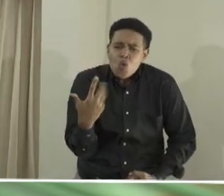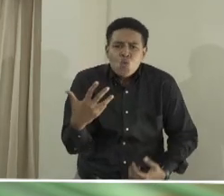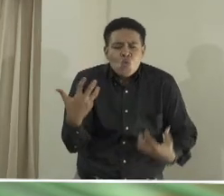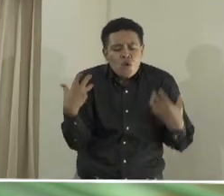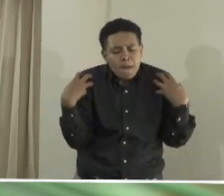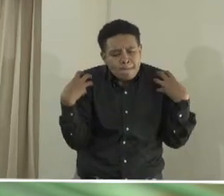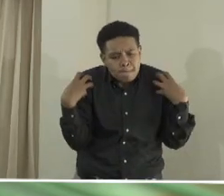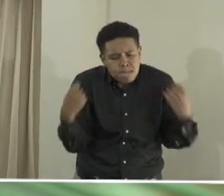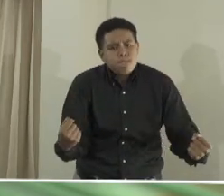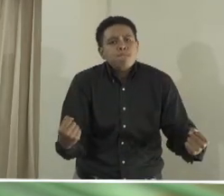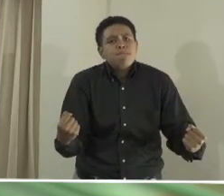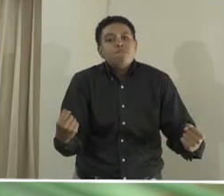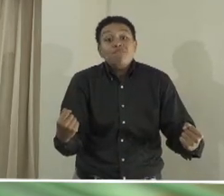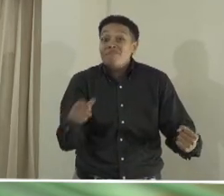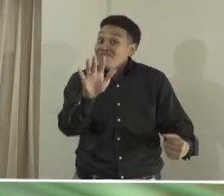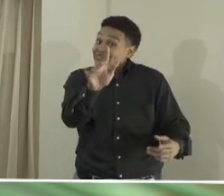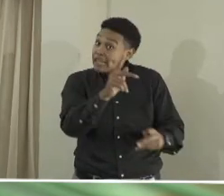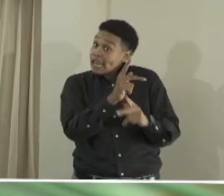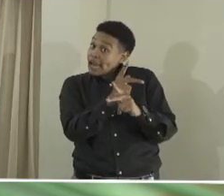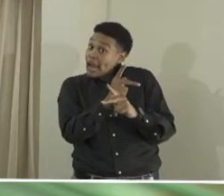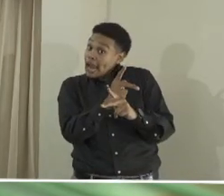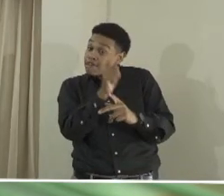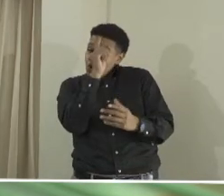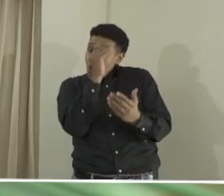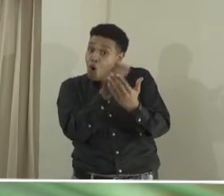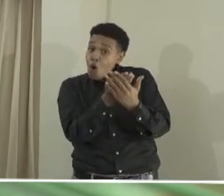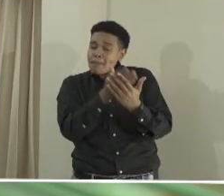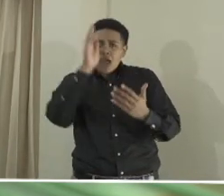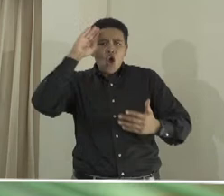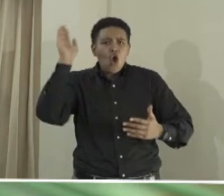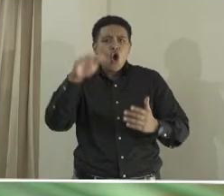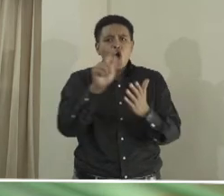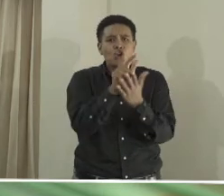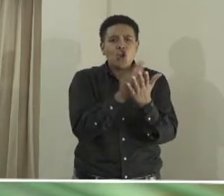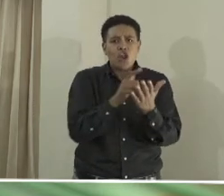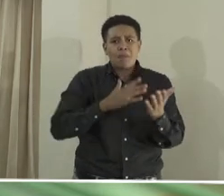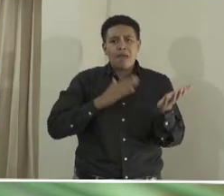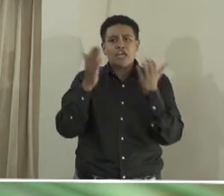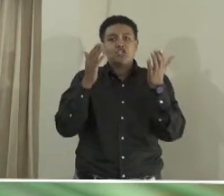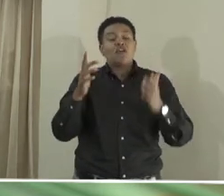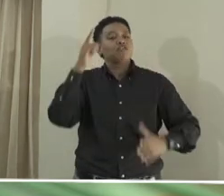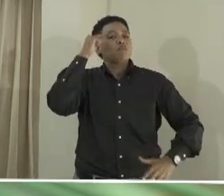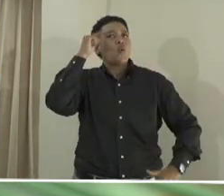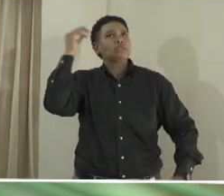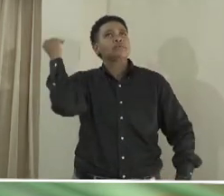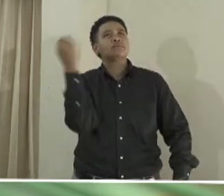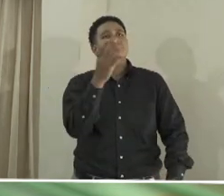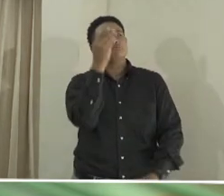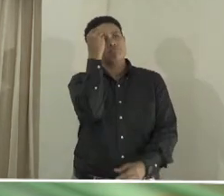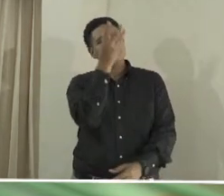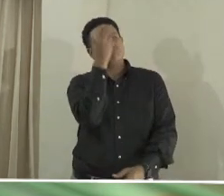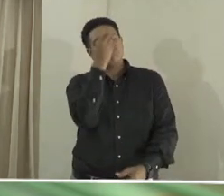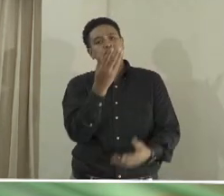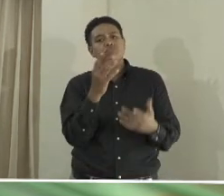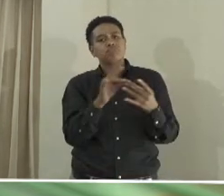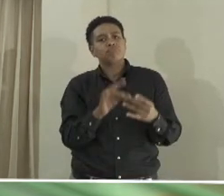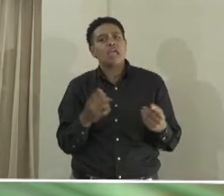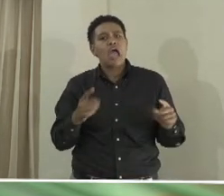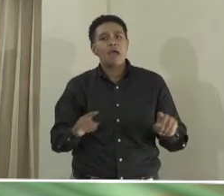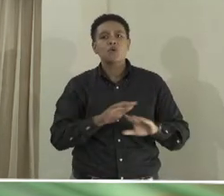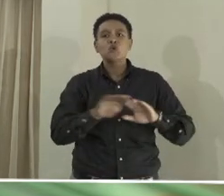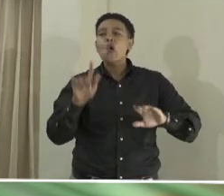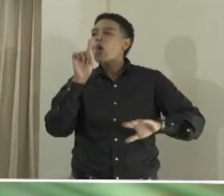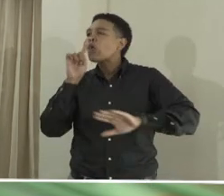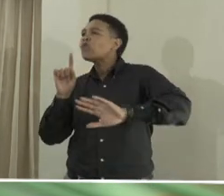courageous. Be careful to obey all the law my servant Moses gave you. Do not turn from